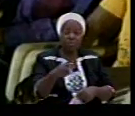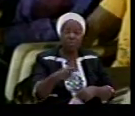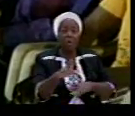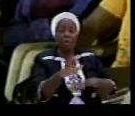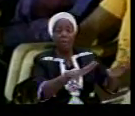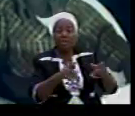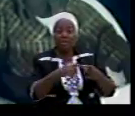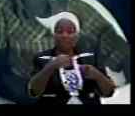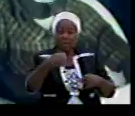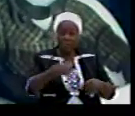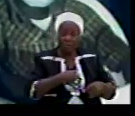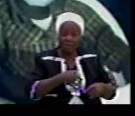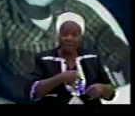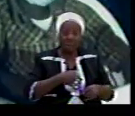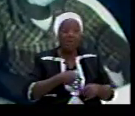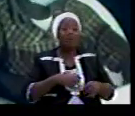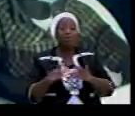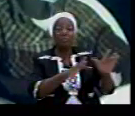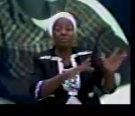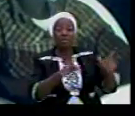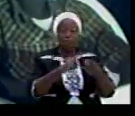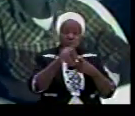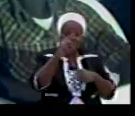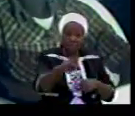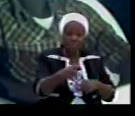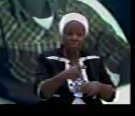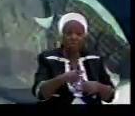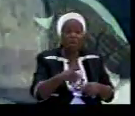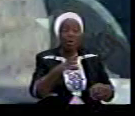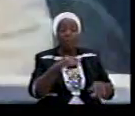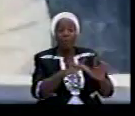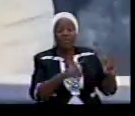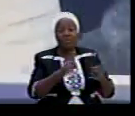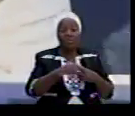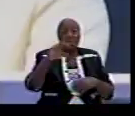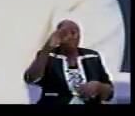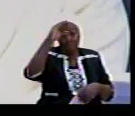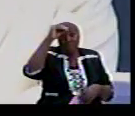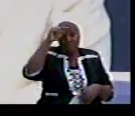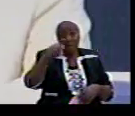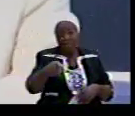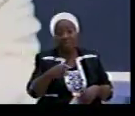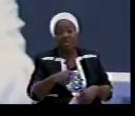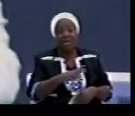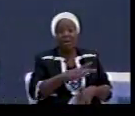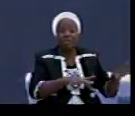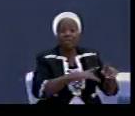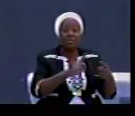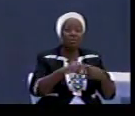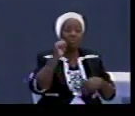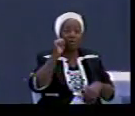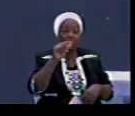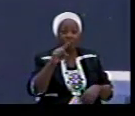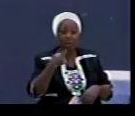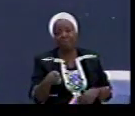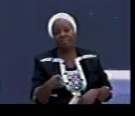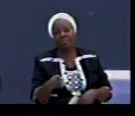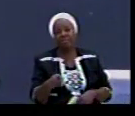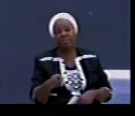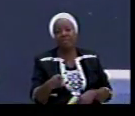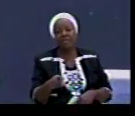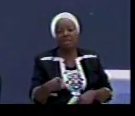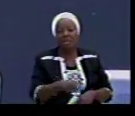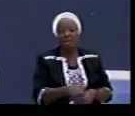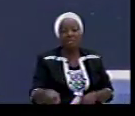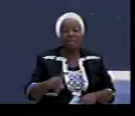unto them. The way to have the mercy of salvation, and the mercy, compassion